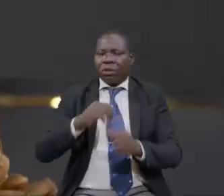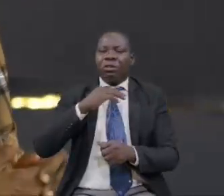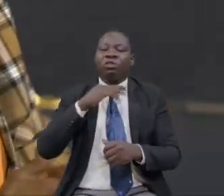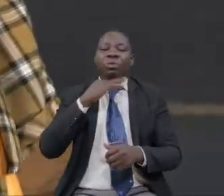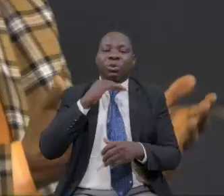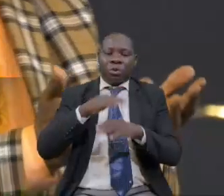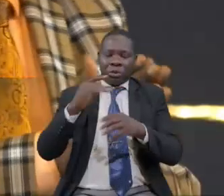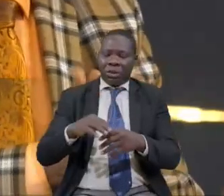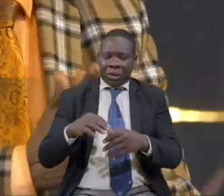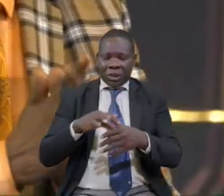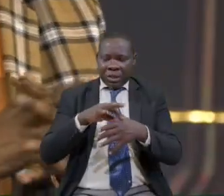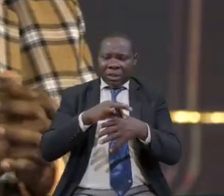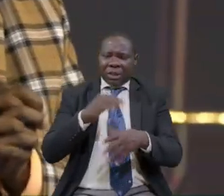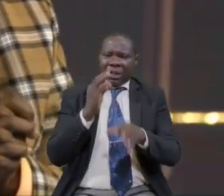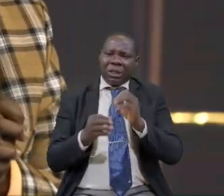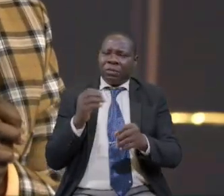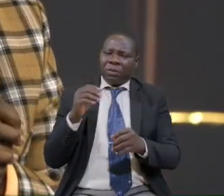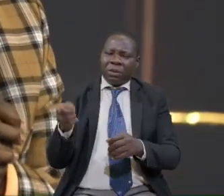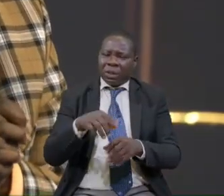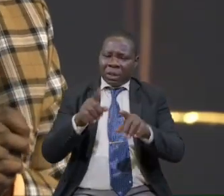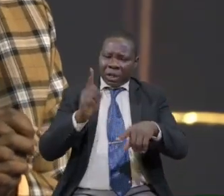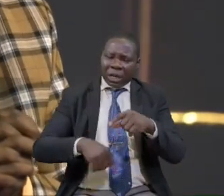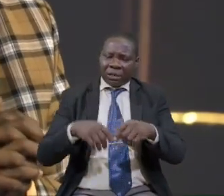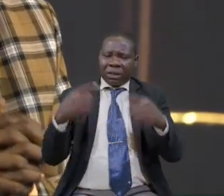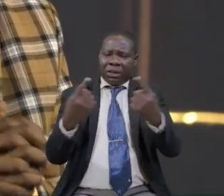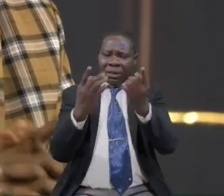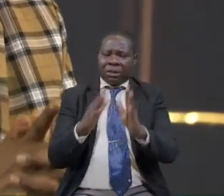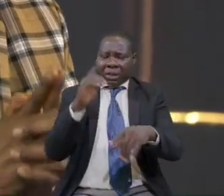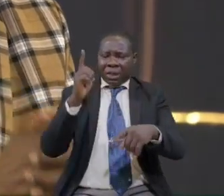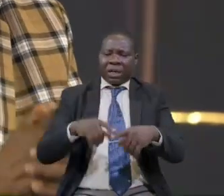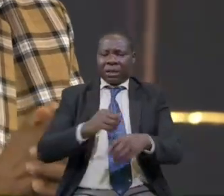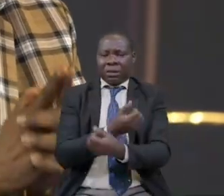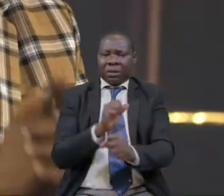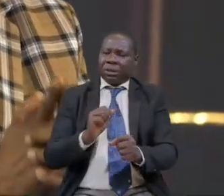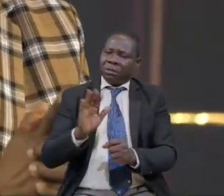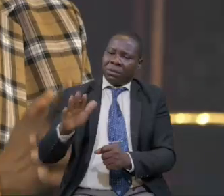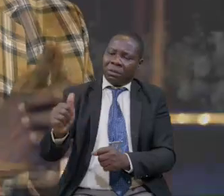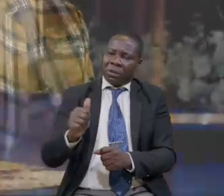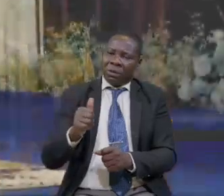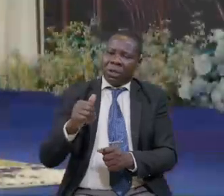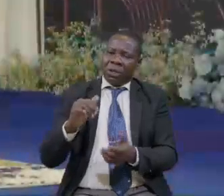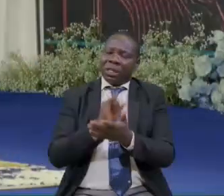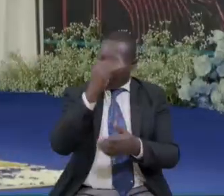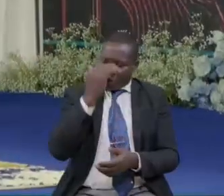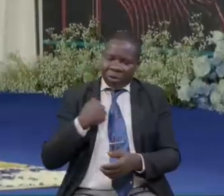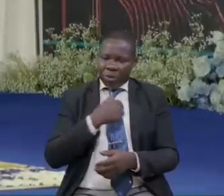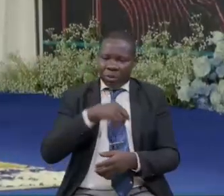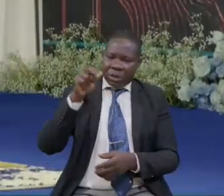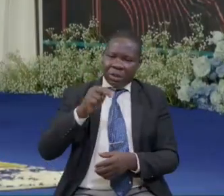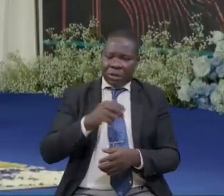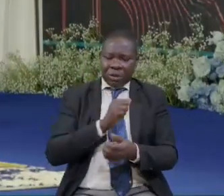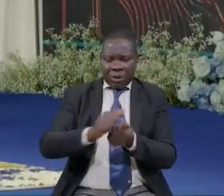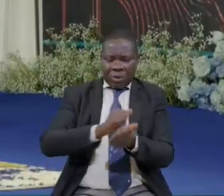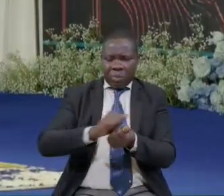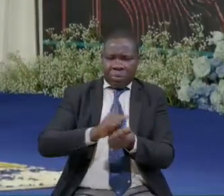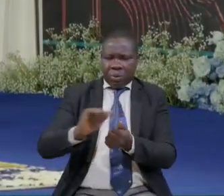change himself. That's why we need purging. That's why we need the miracle working power of the grace